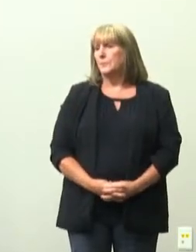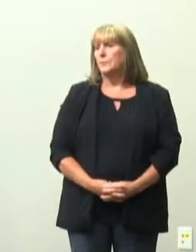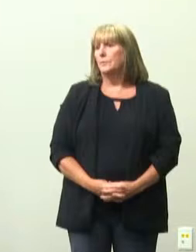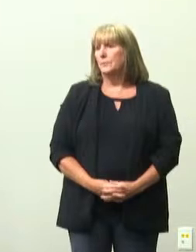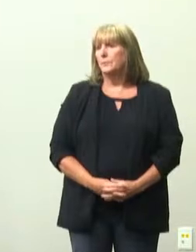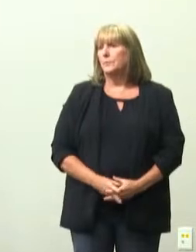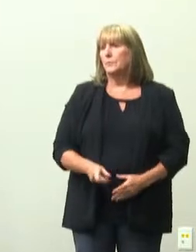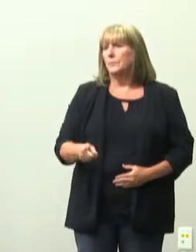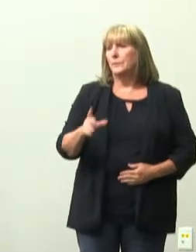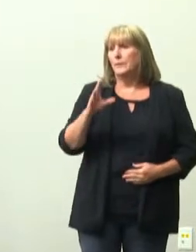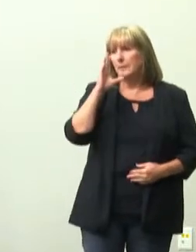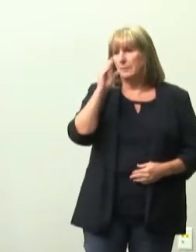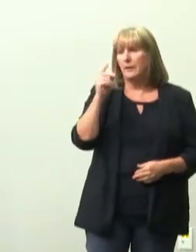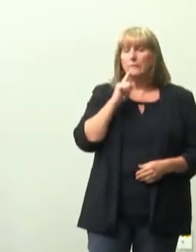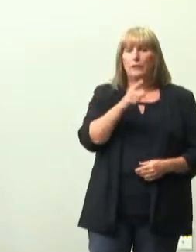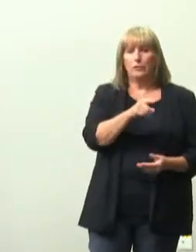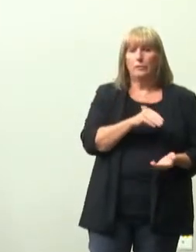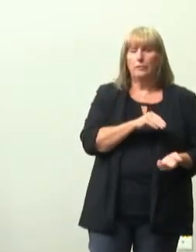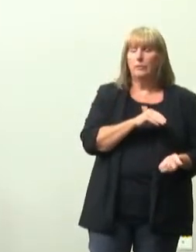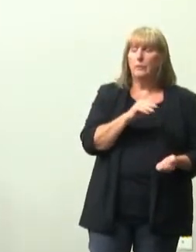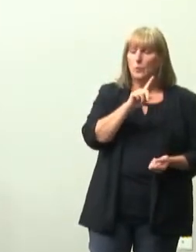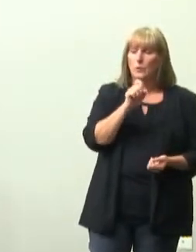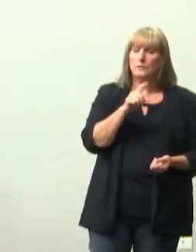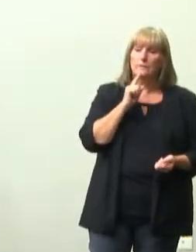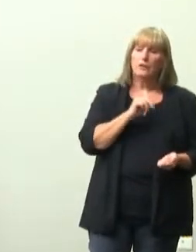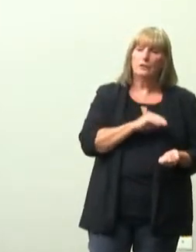I have a question for the doctor, if I Yeah. may.